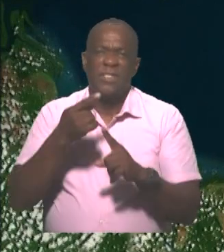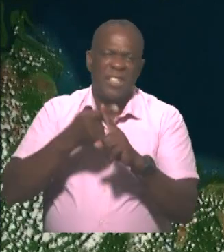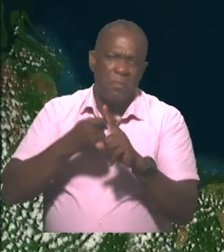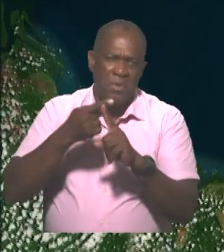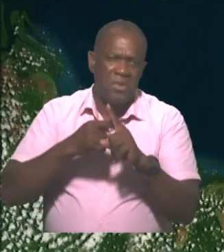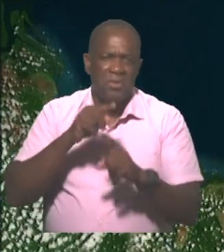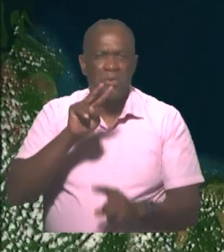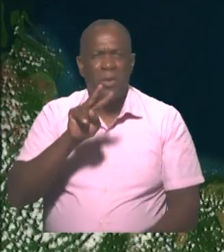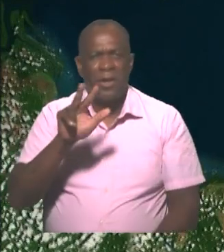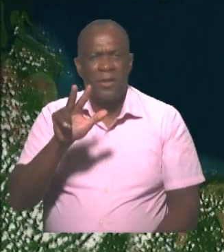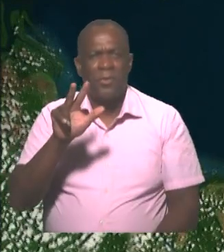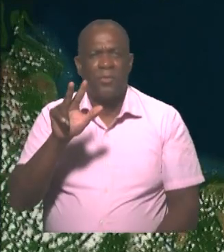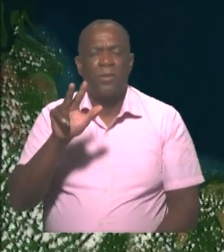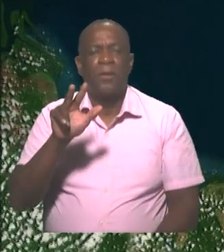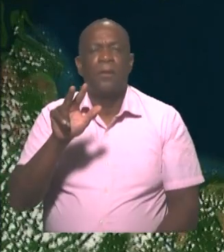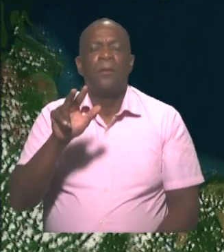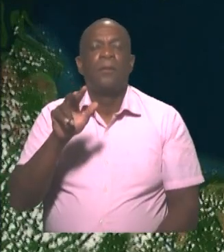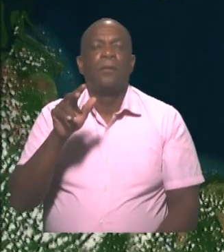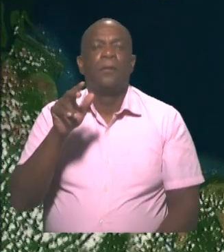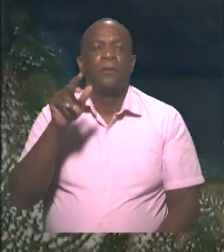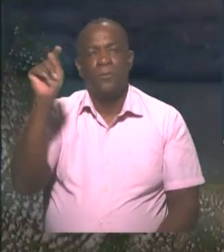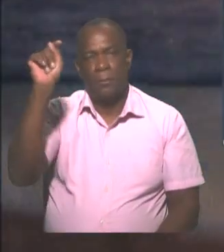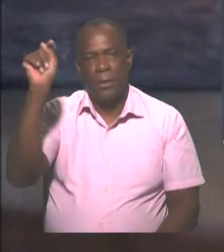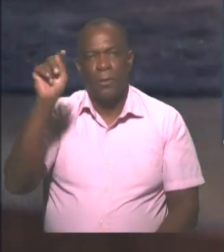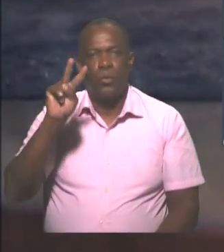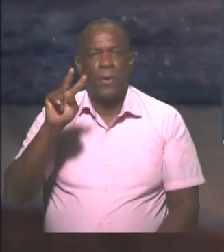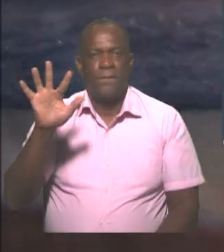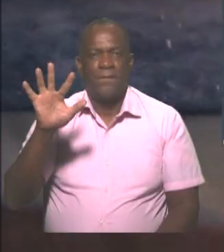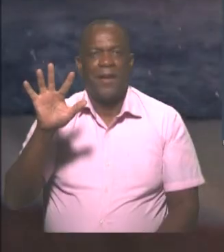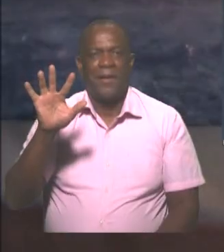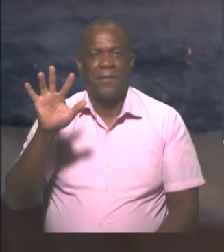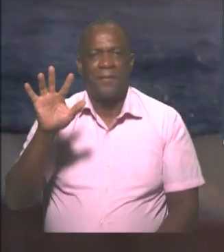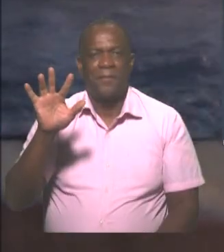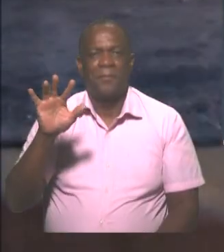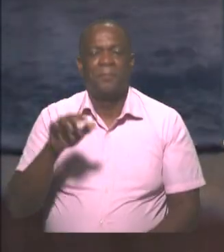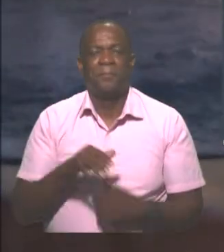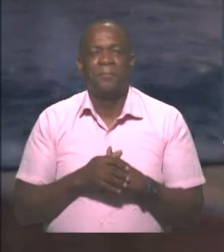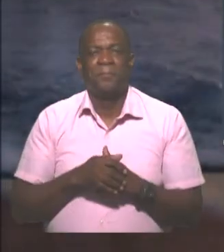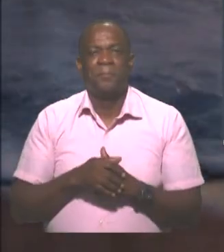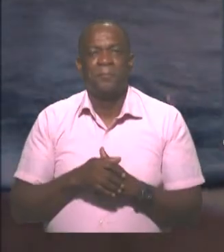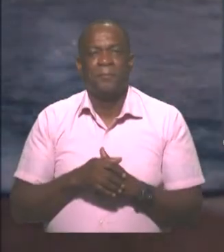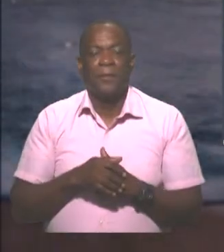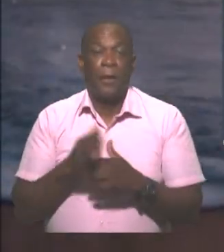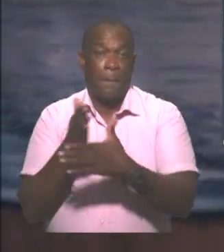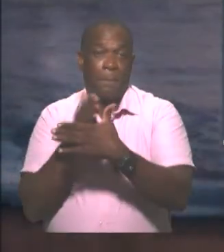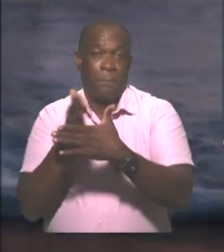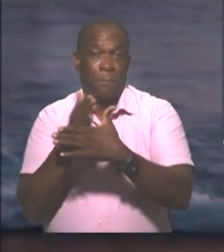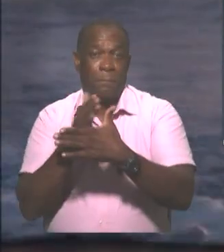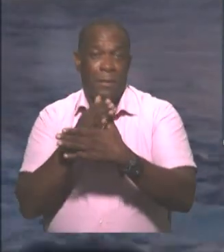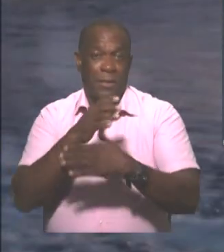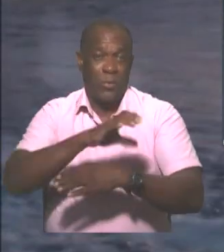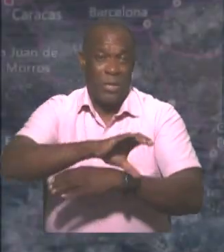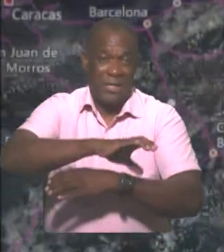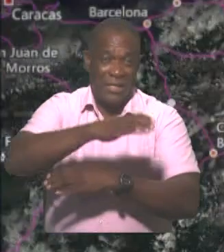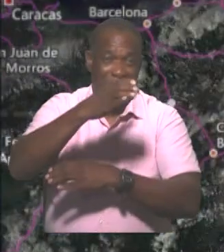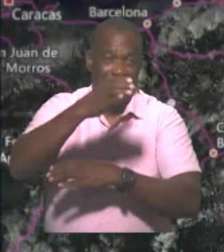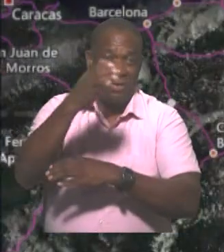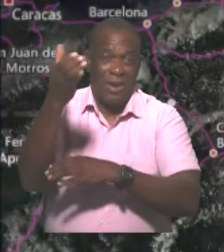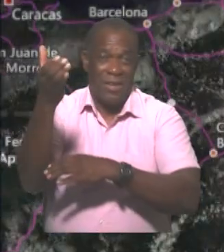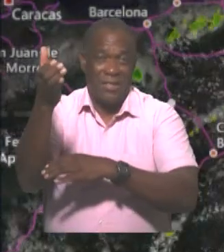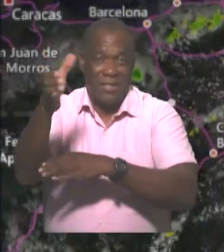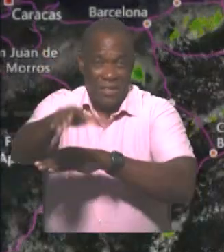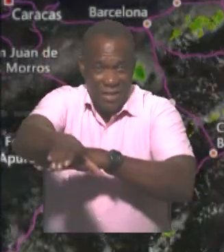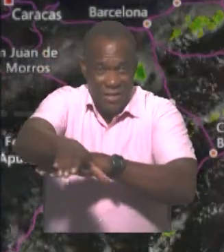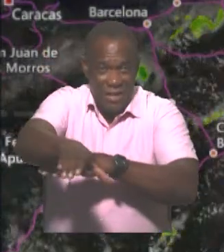in Trinidad and 25 degrees over in Tobago. Now, between our sunrise and sunset times and heading into the